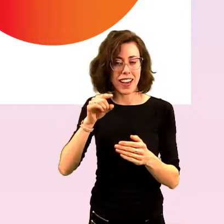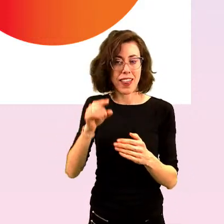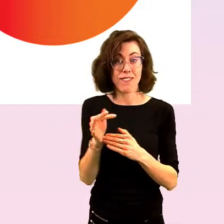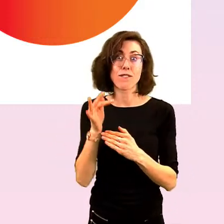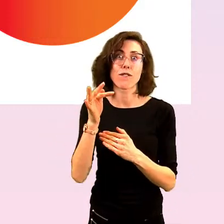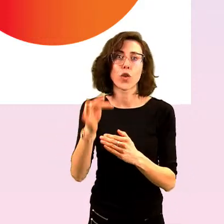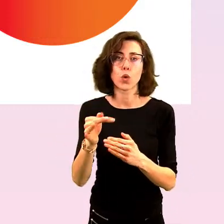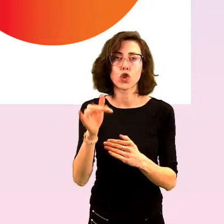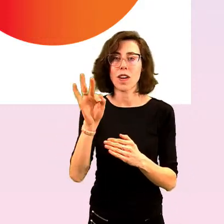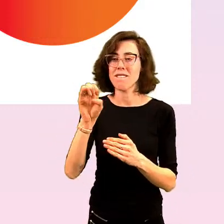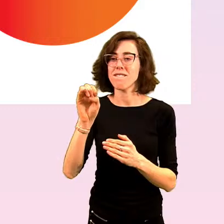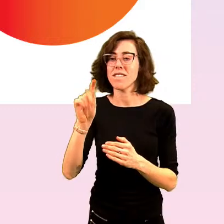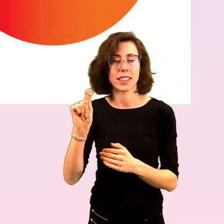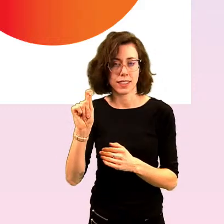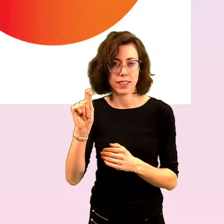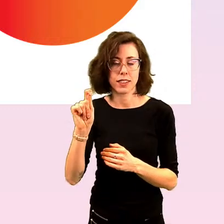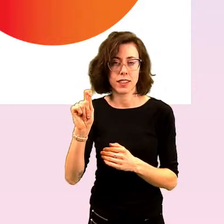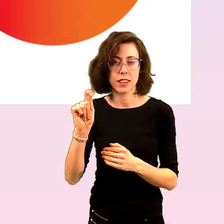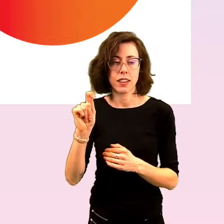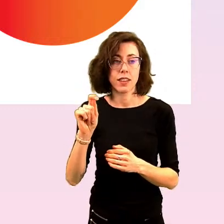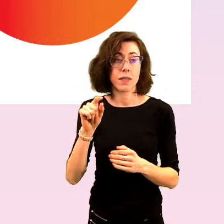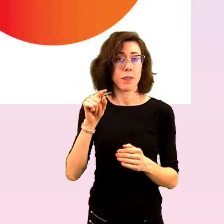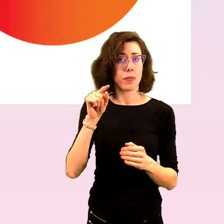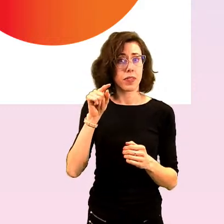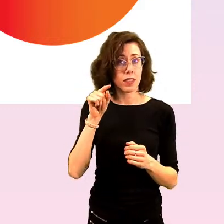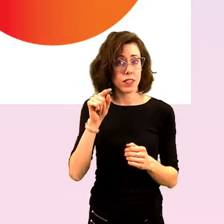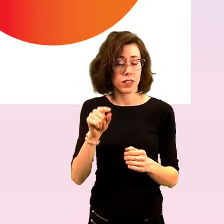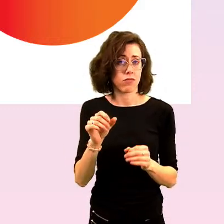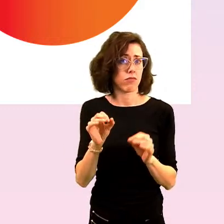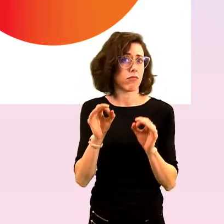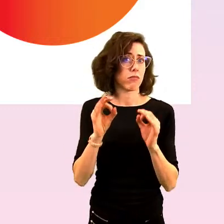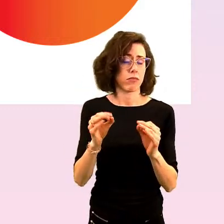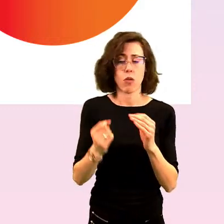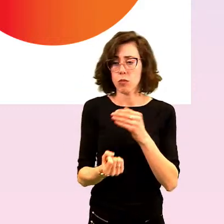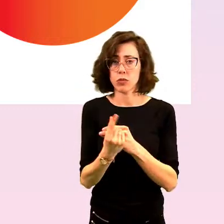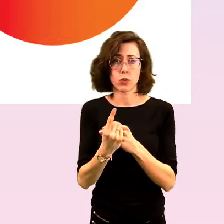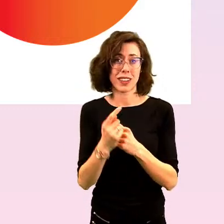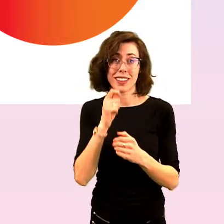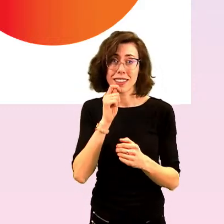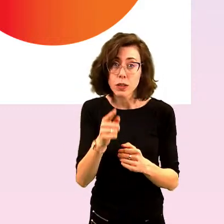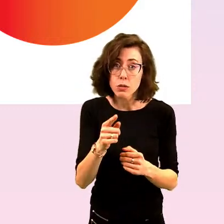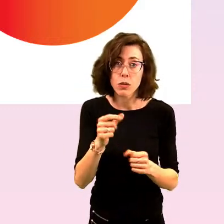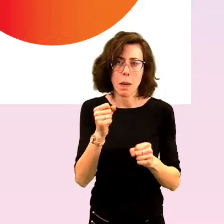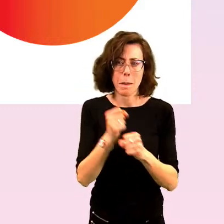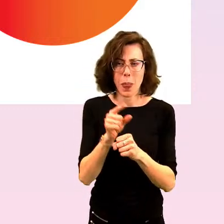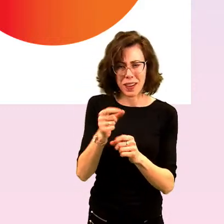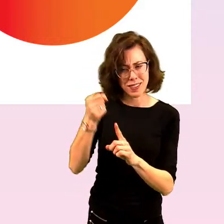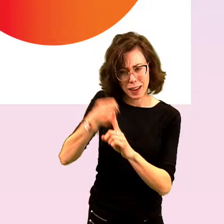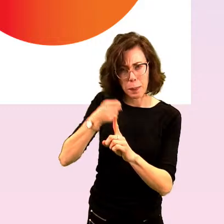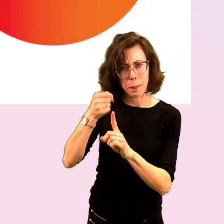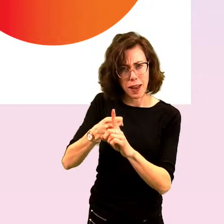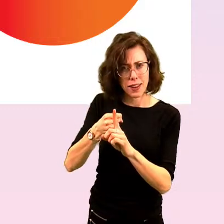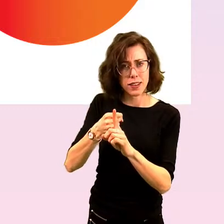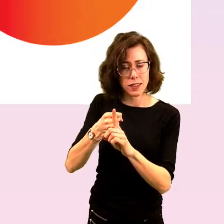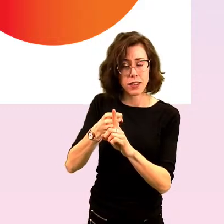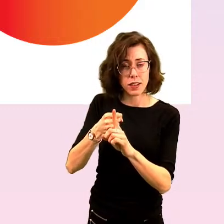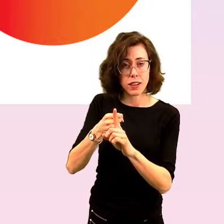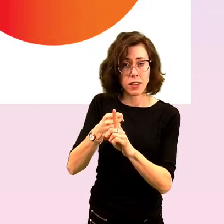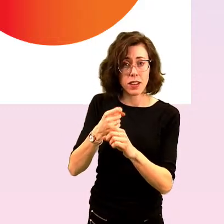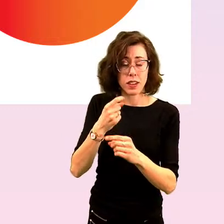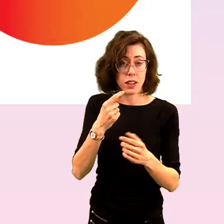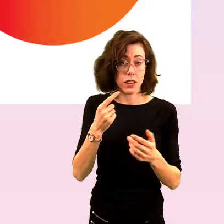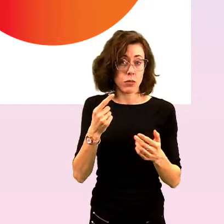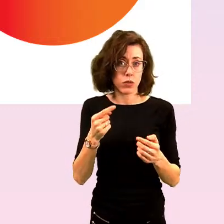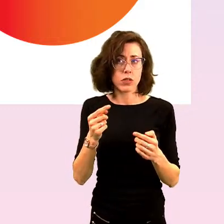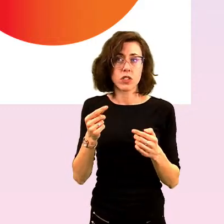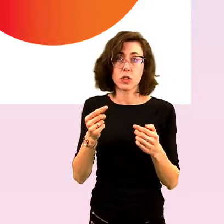And I think this is, you know, a brilliant opportunity for us to be able to tell you a little bit about that campaign. But essentially, over